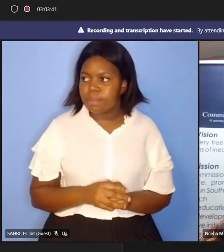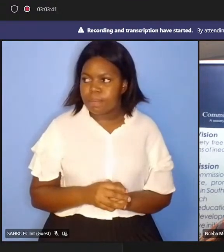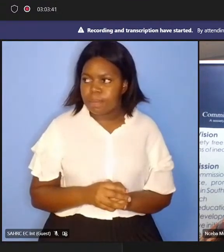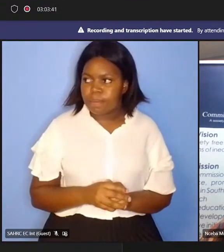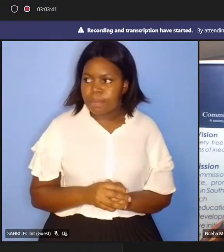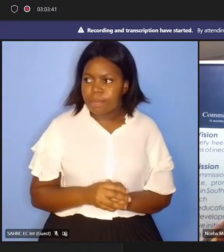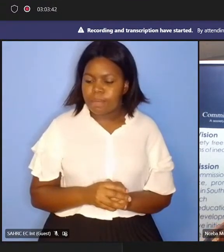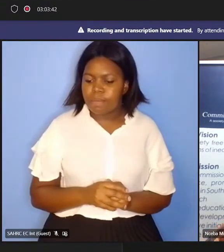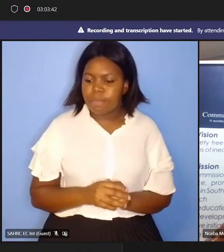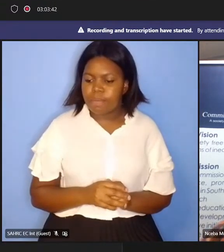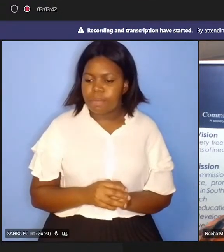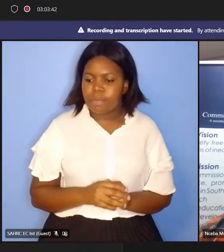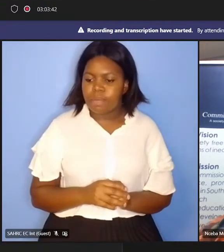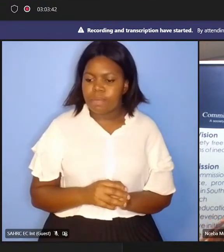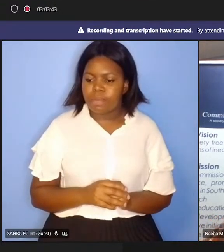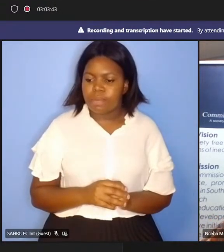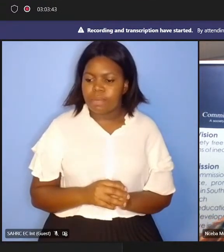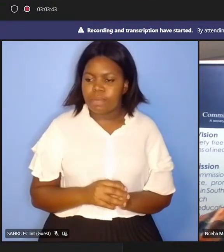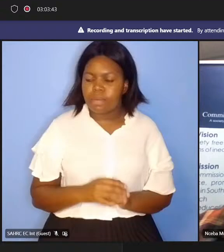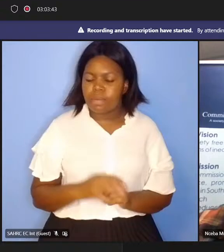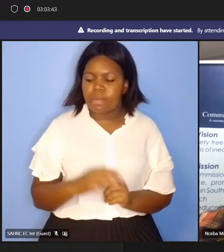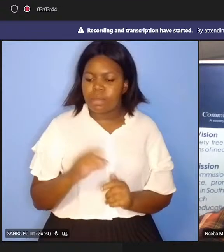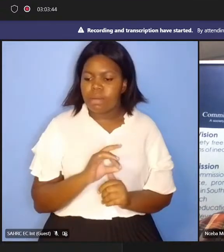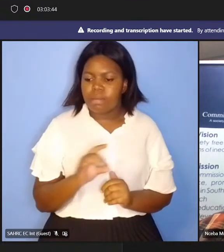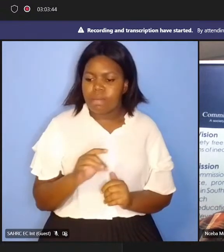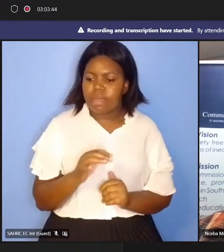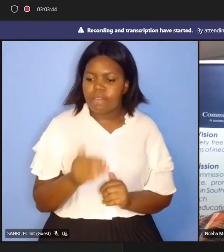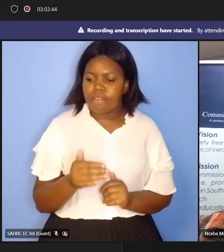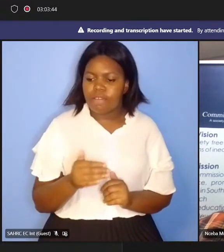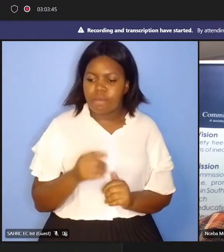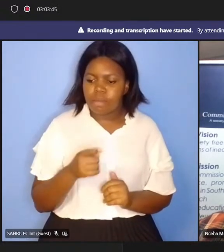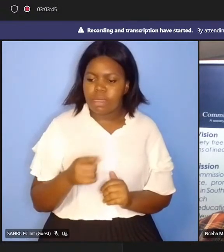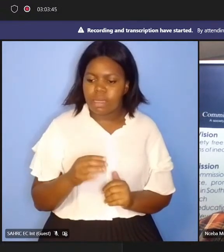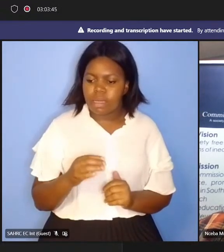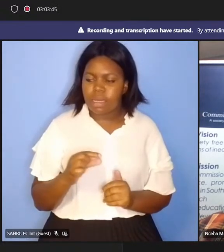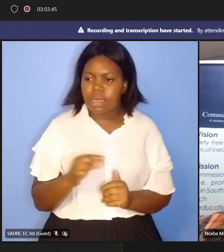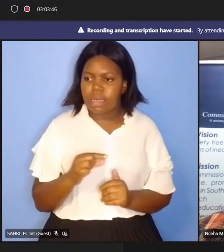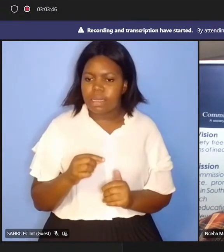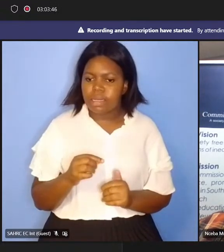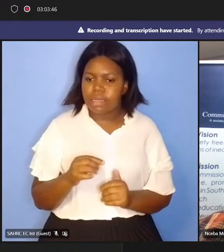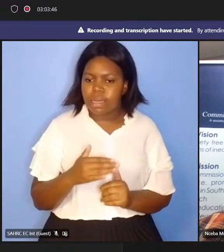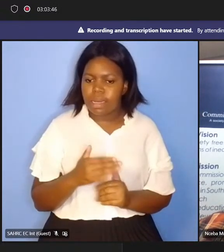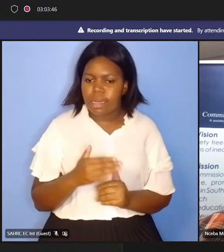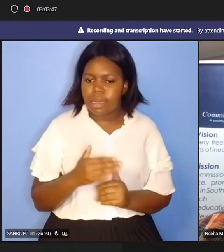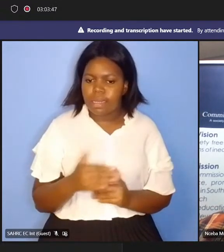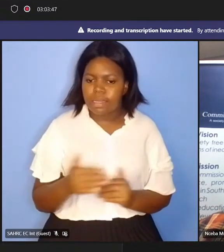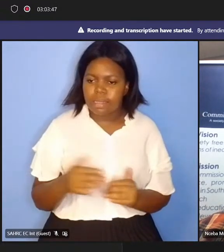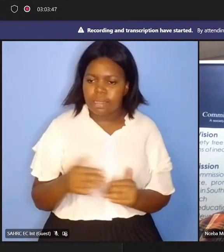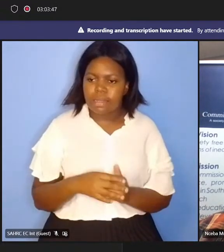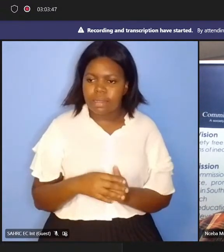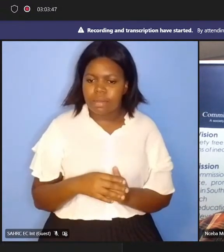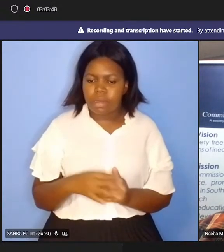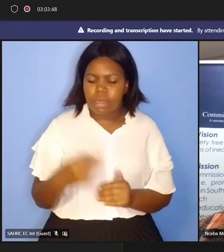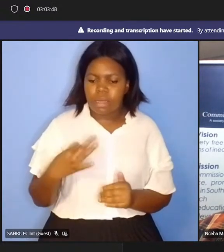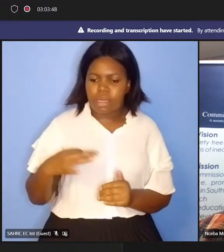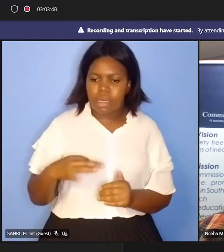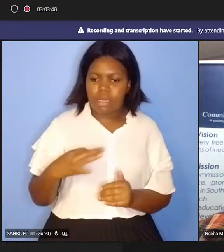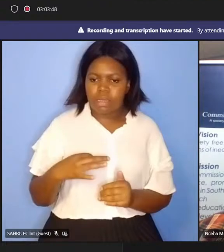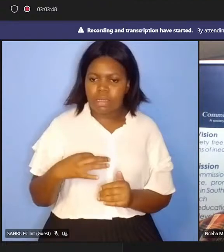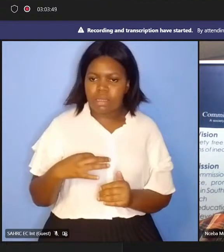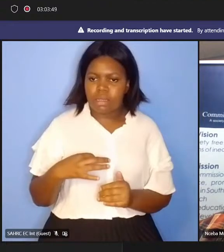just anecdotally. But from the guidelines, it says, for instance, girls are not allowed to